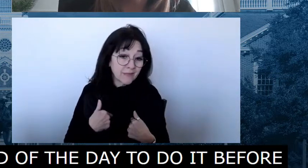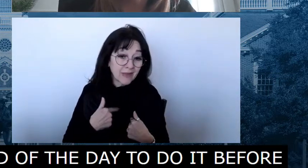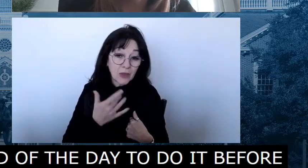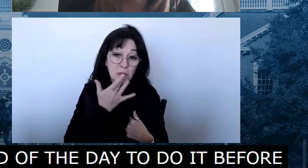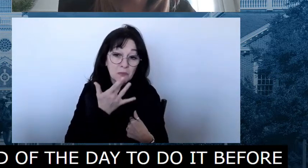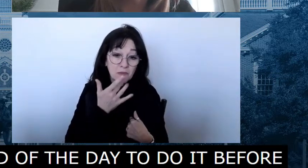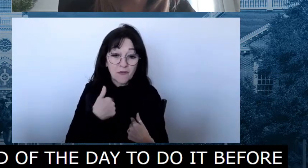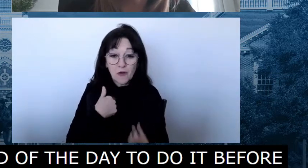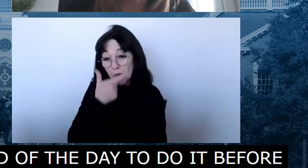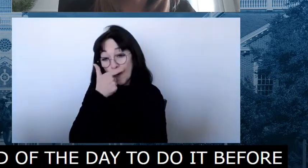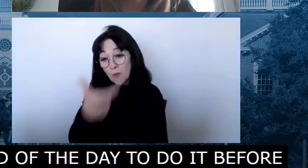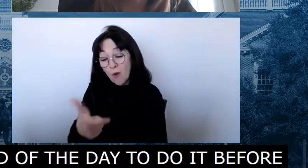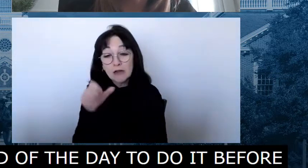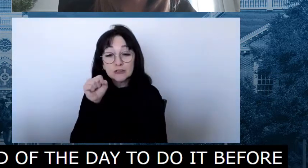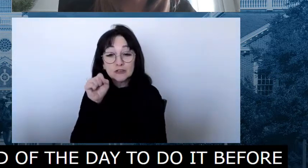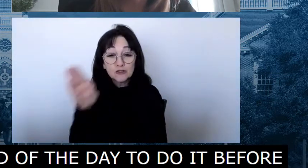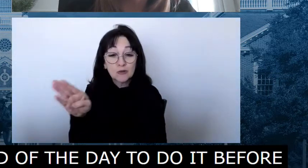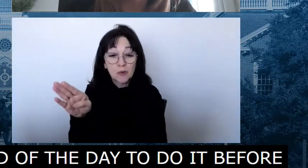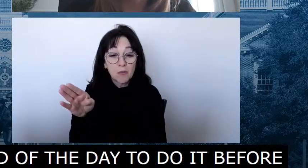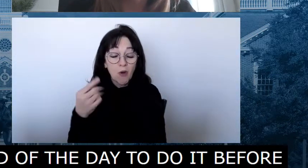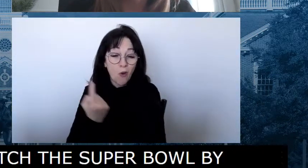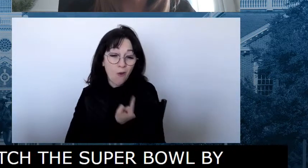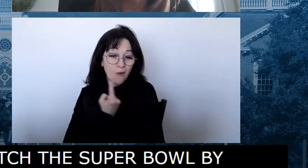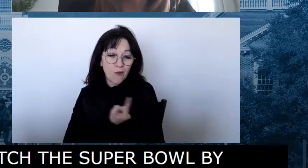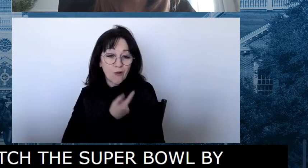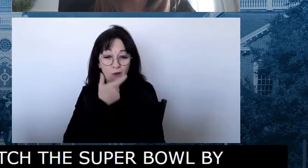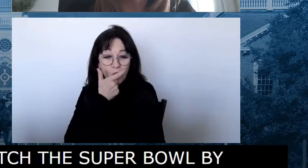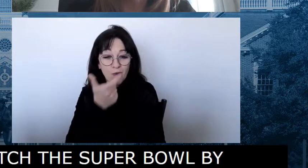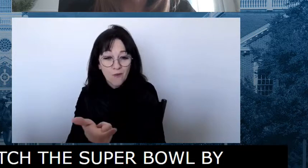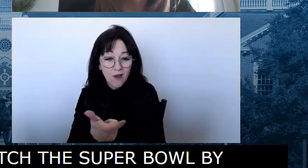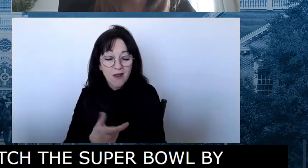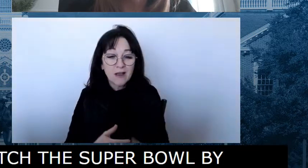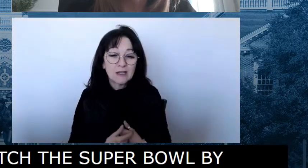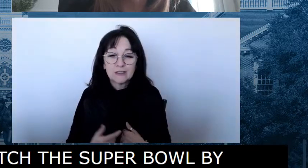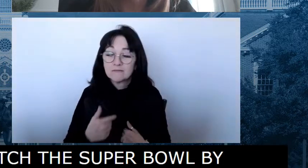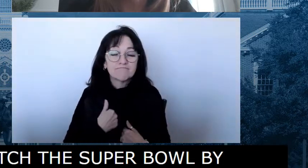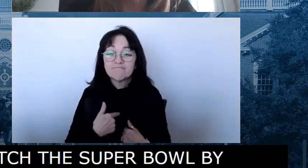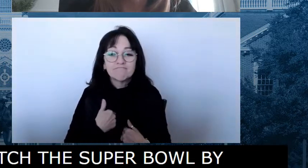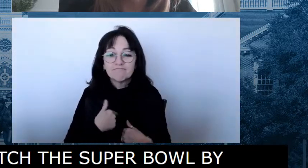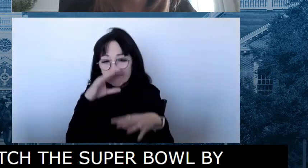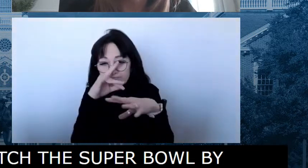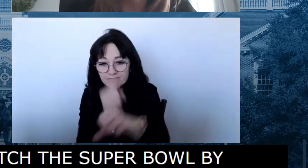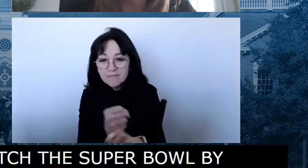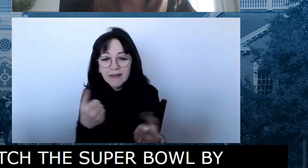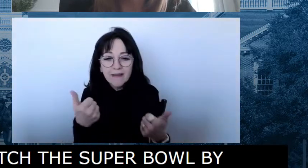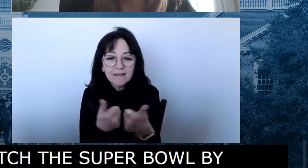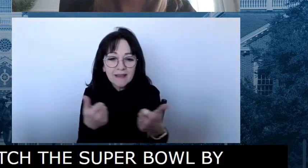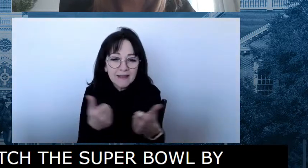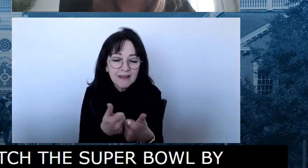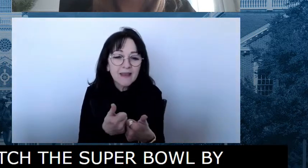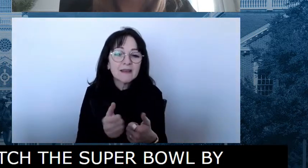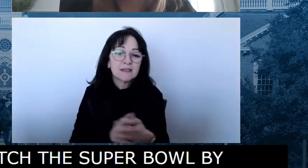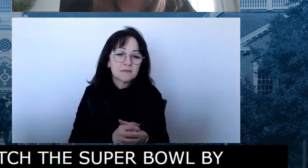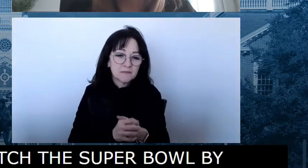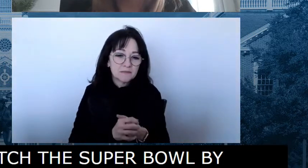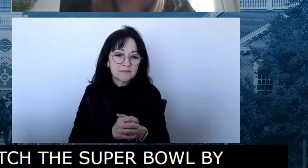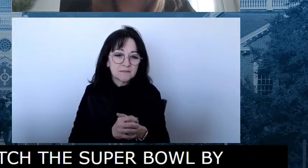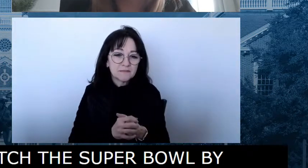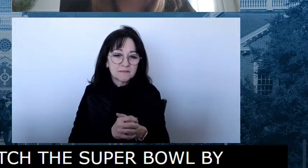myself. I really am interested in the game and as much or more this year than